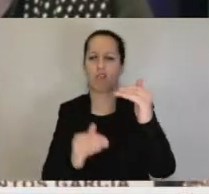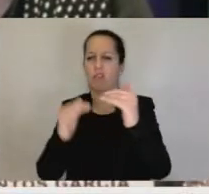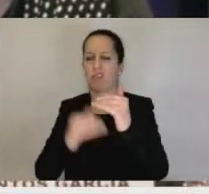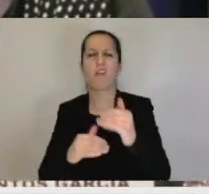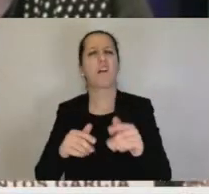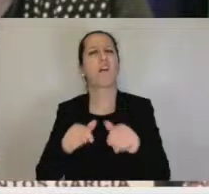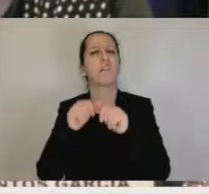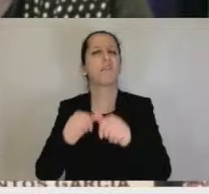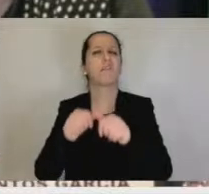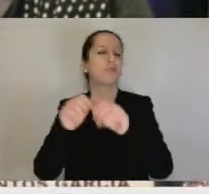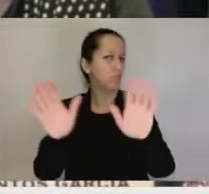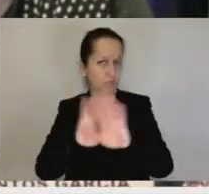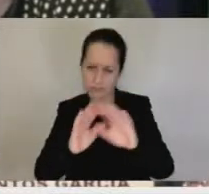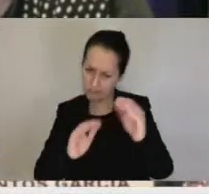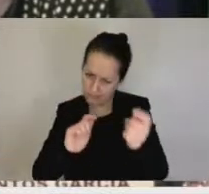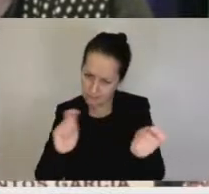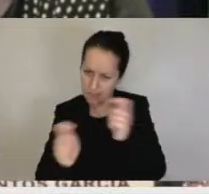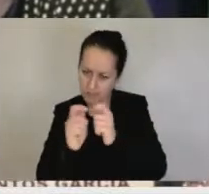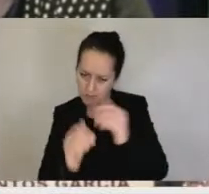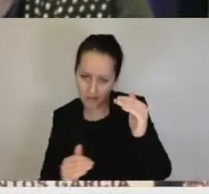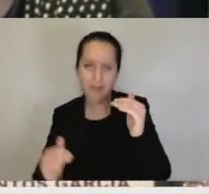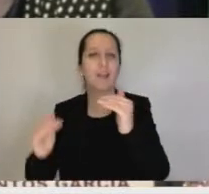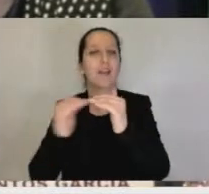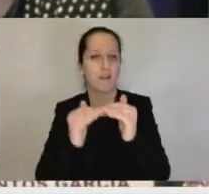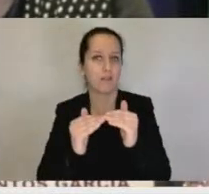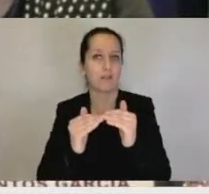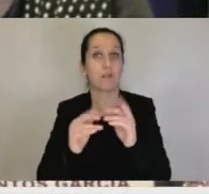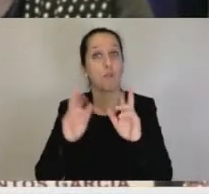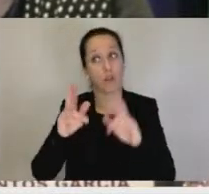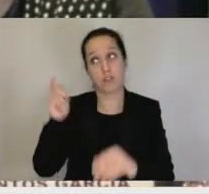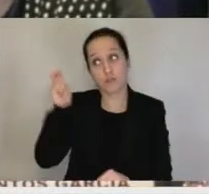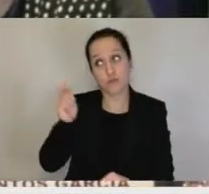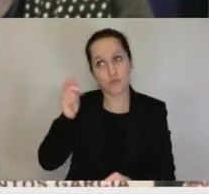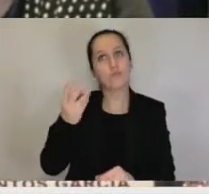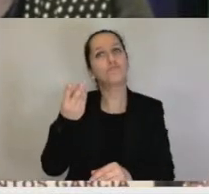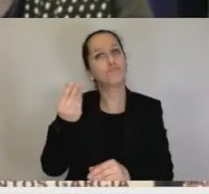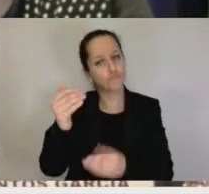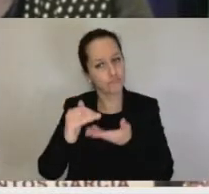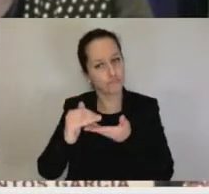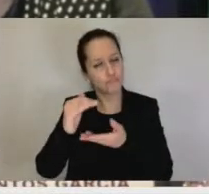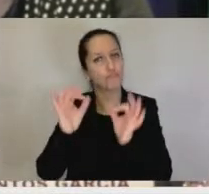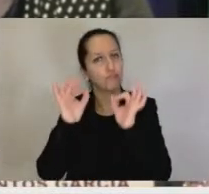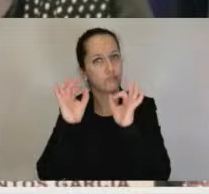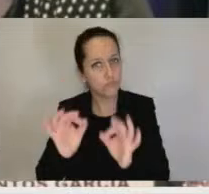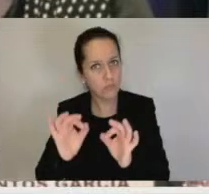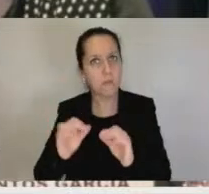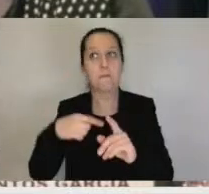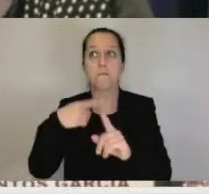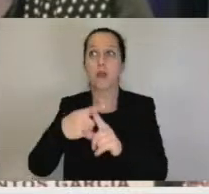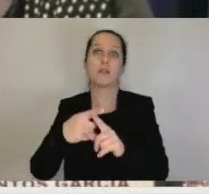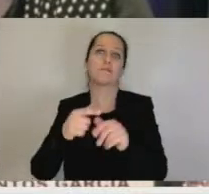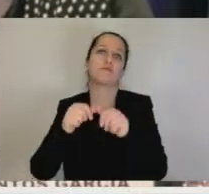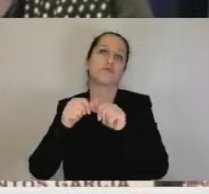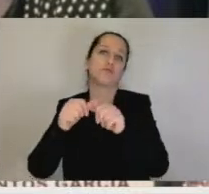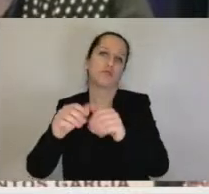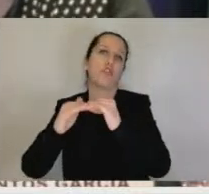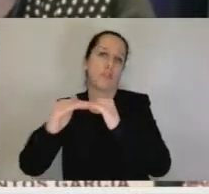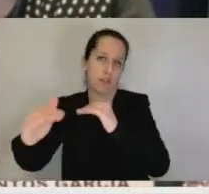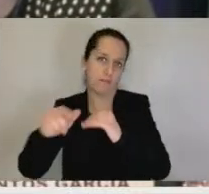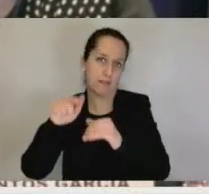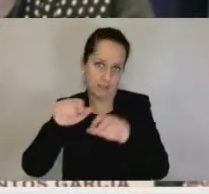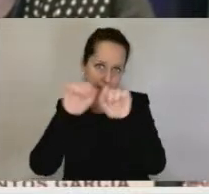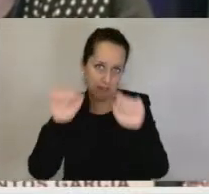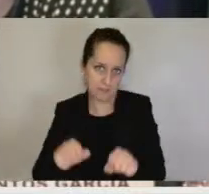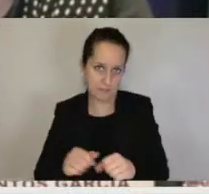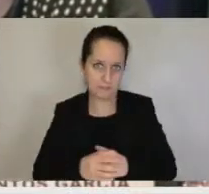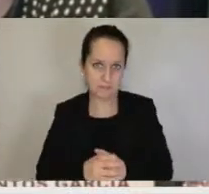these inequalities, ensuring that they will have better pensions and the sustainability